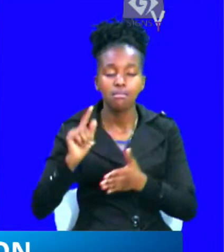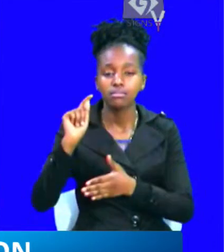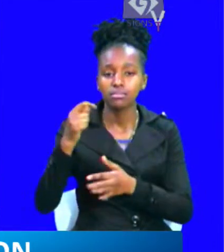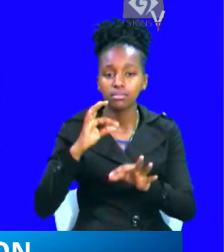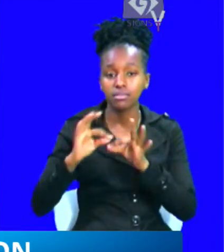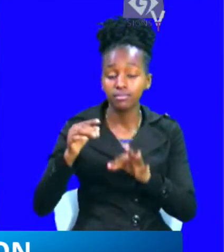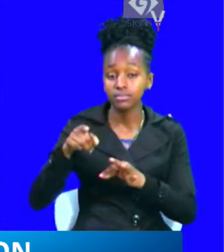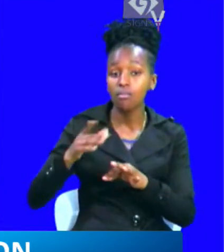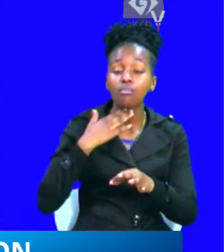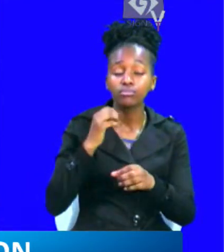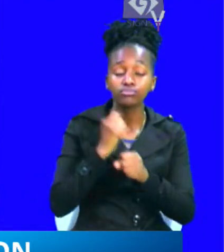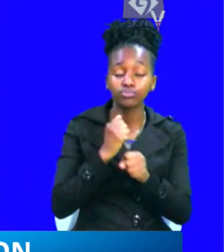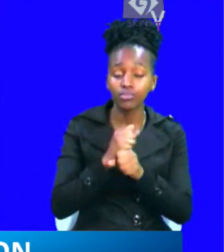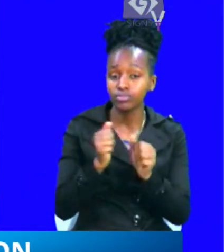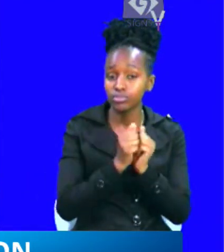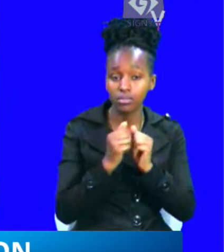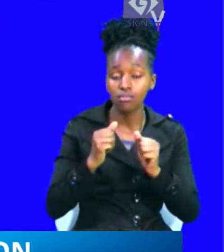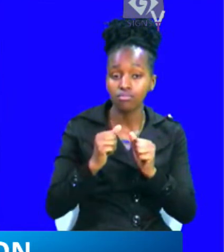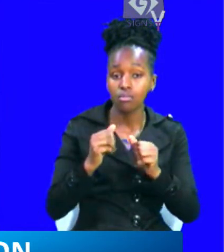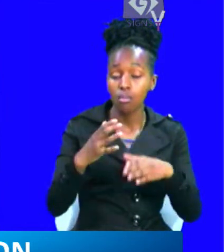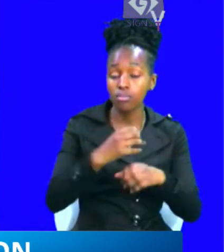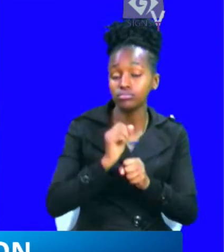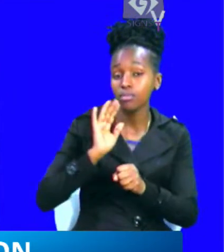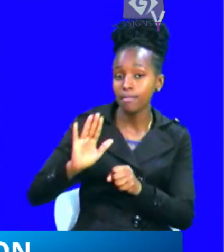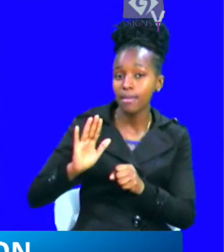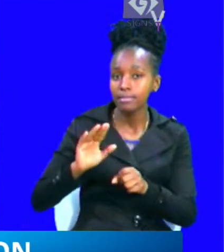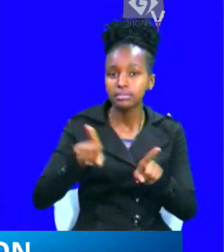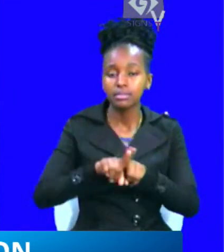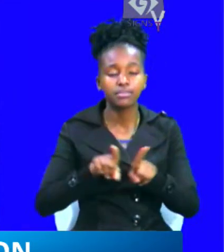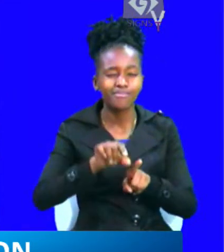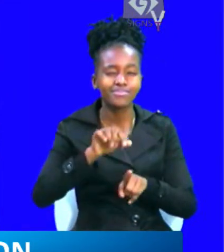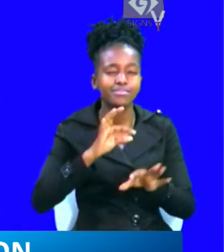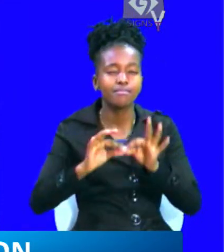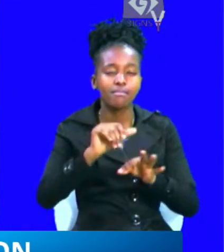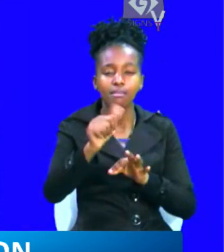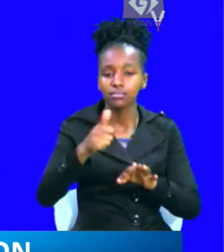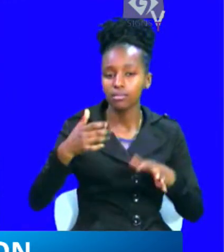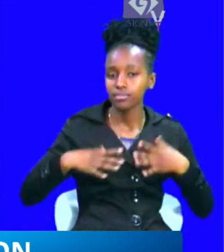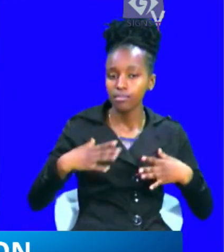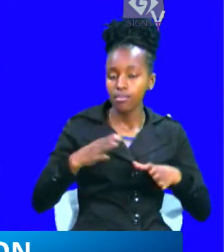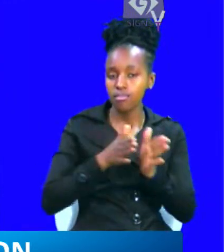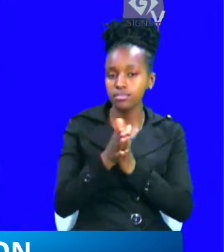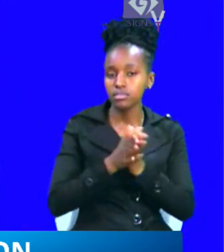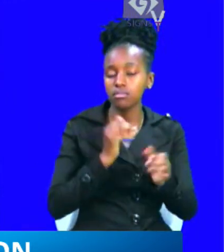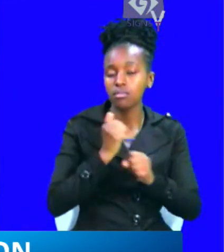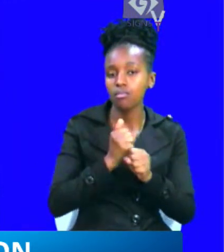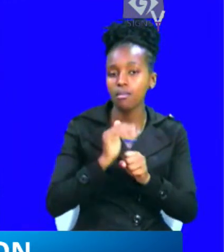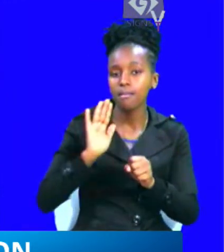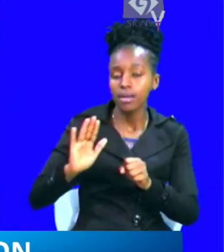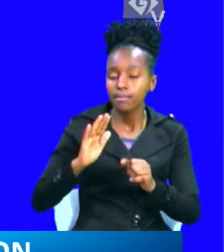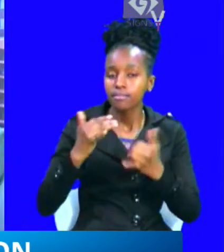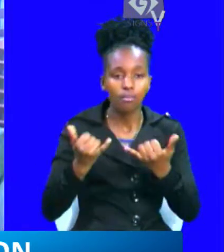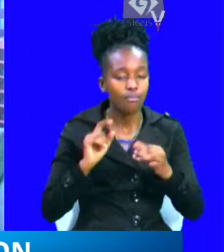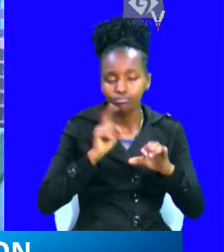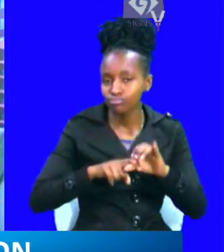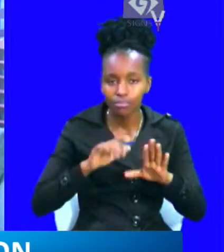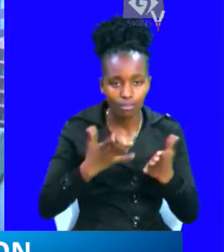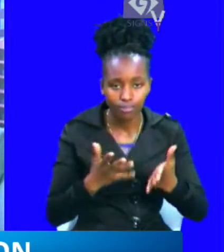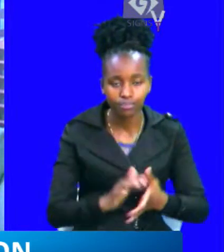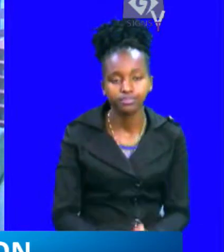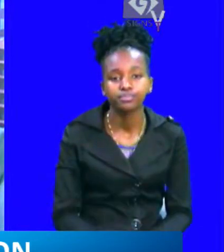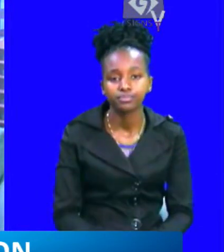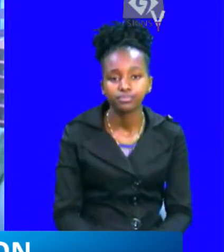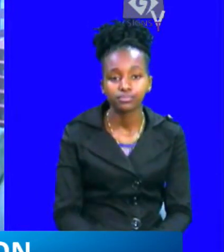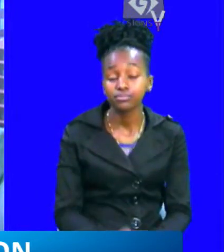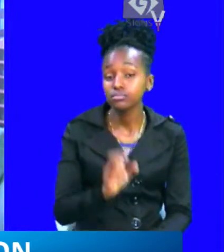want to work with Alan Chesang Foundation, or anybody is interested in the work that you do, how does that happen? Okay,